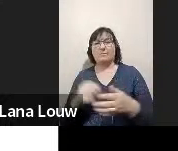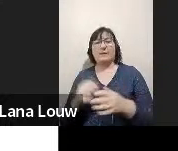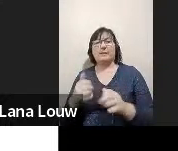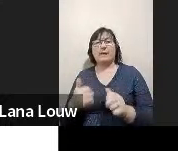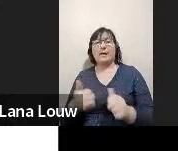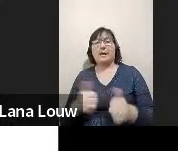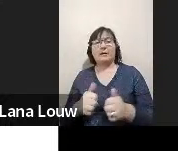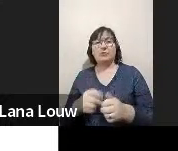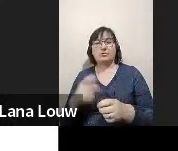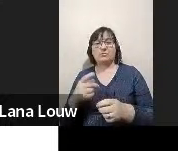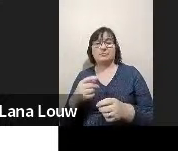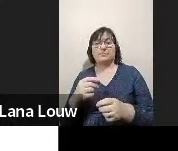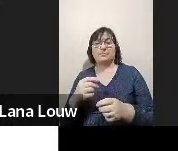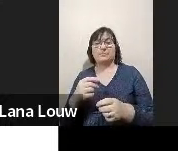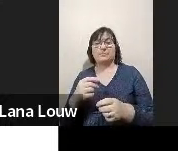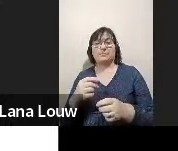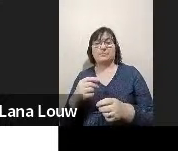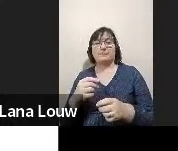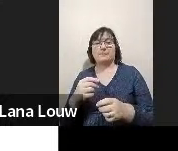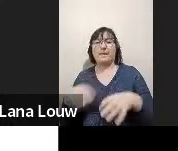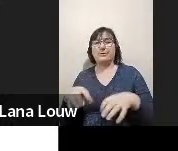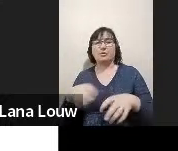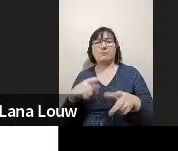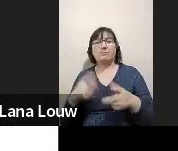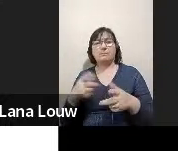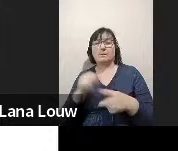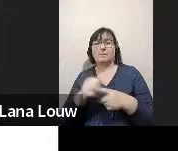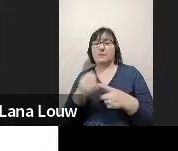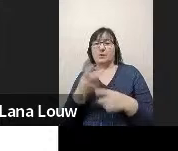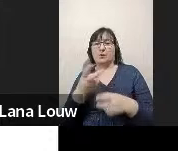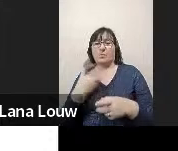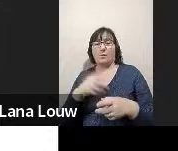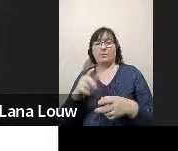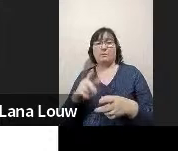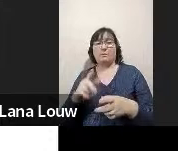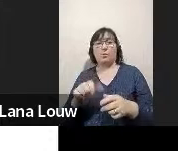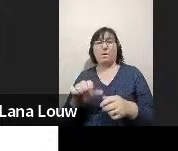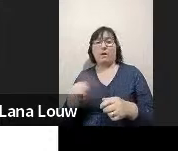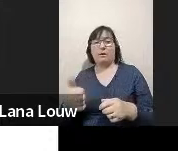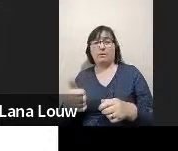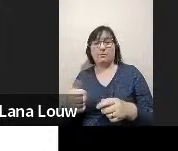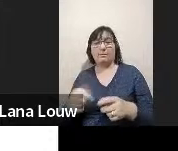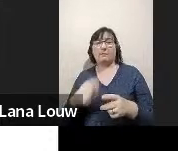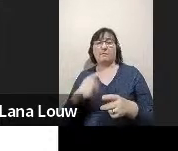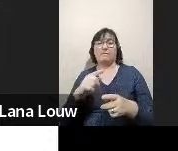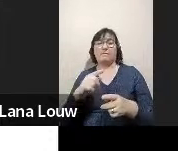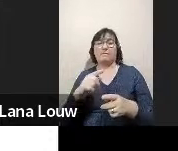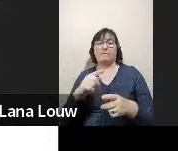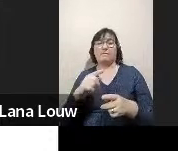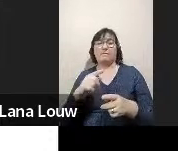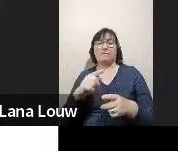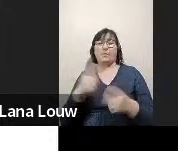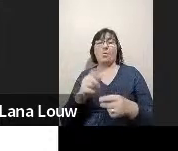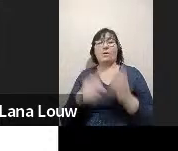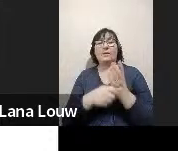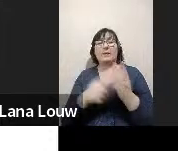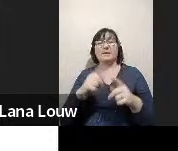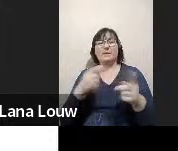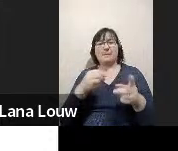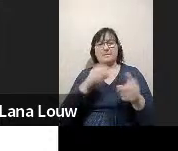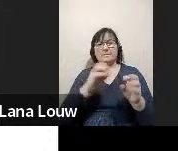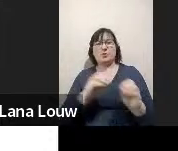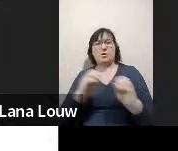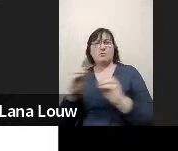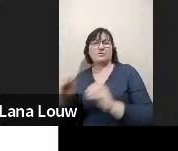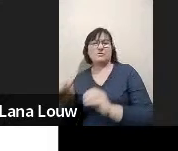you want to request activations or you're requesting for a tax type to be transferred. Depending on what you select, you're going to click on the